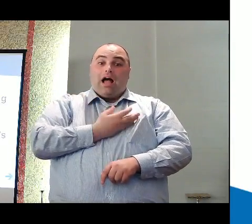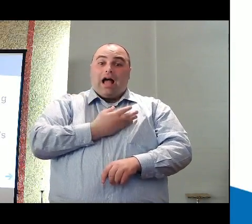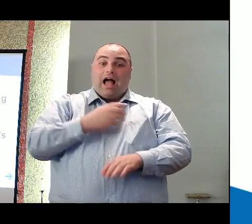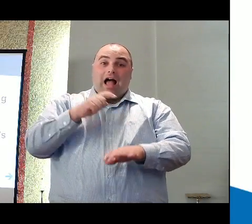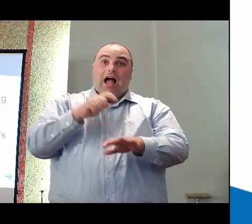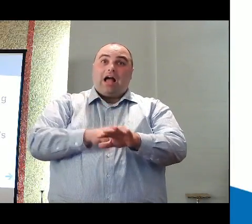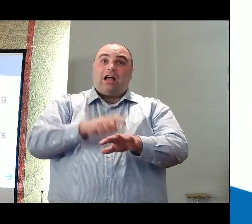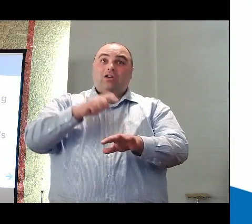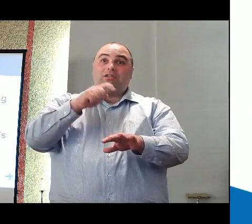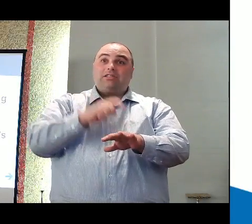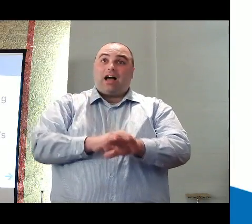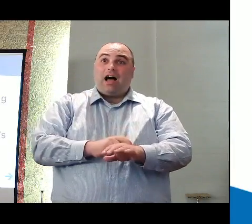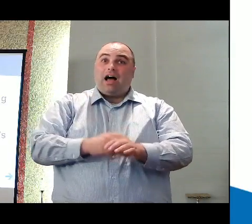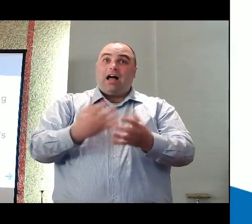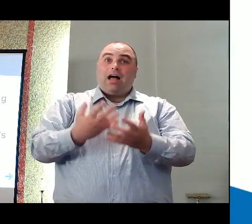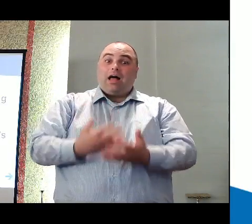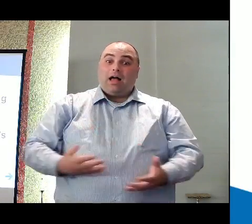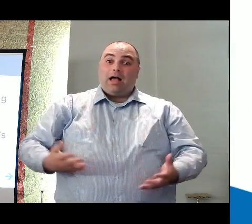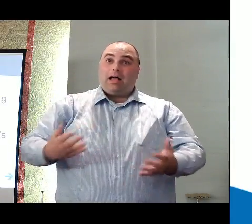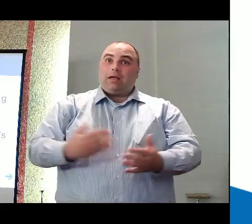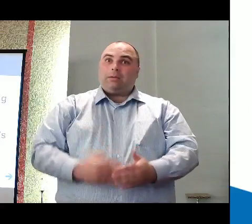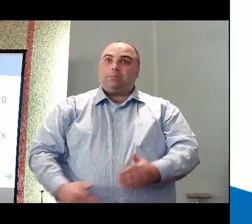sun, we've no